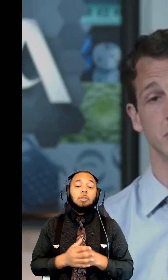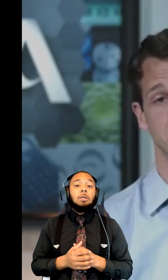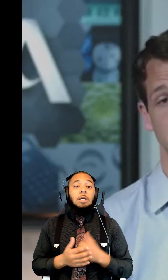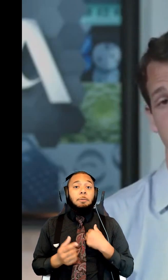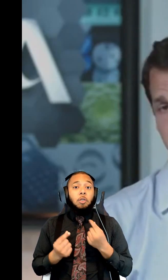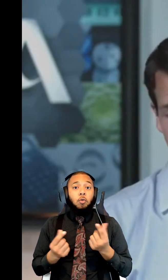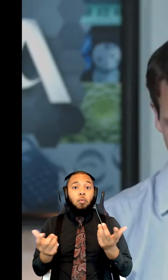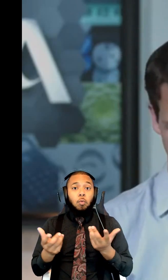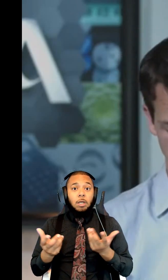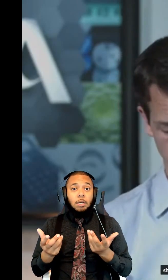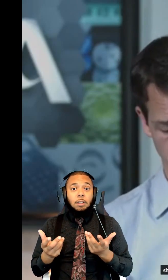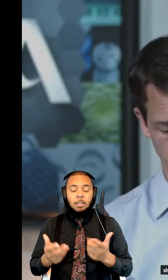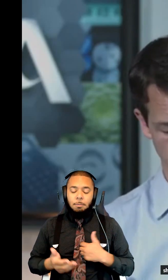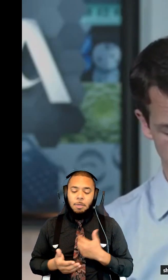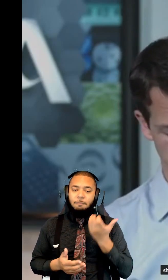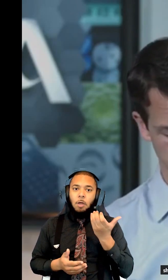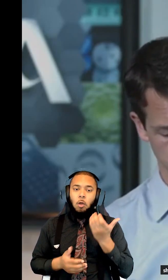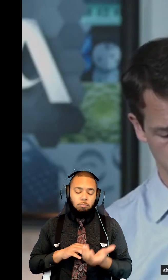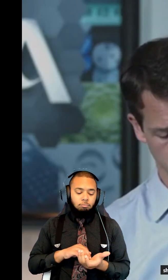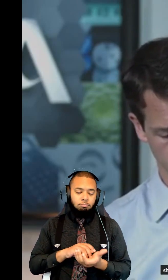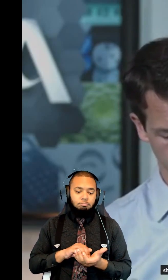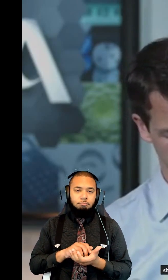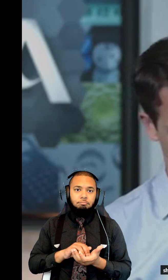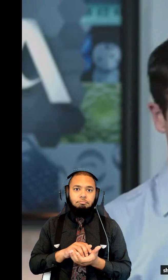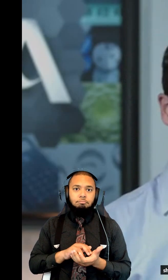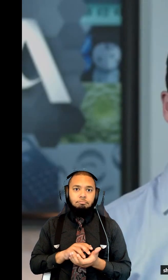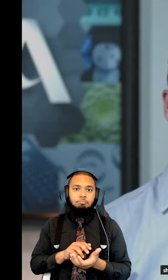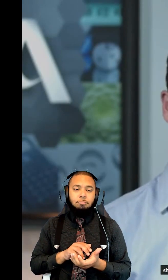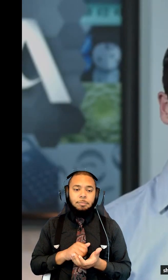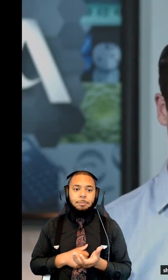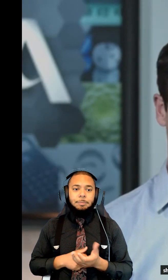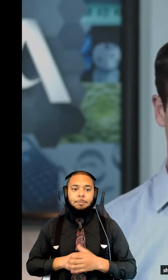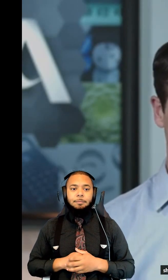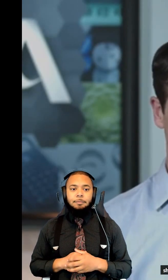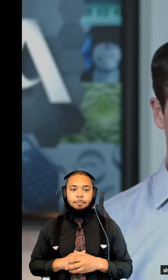at what Generation's share price is.